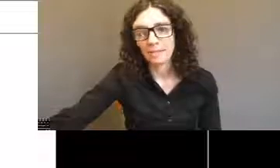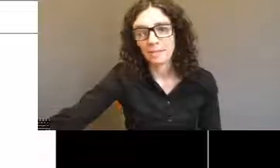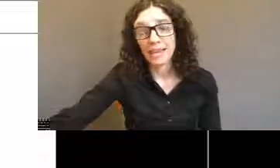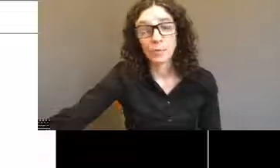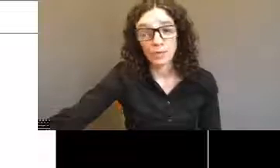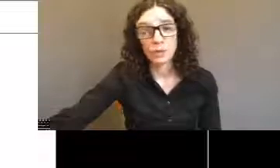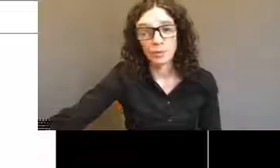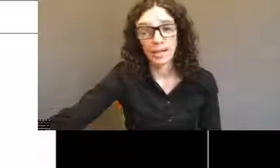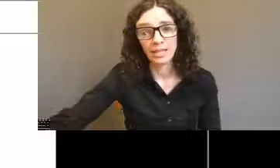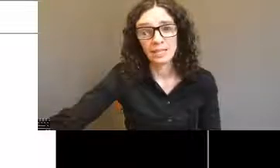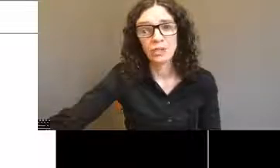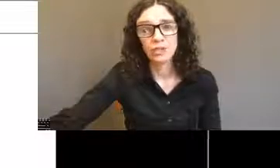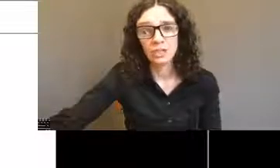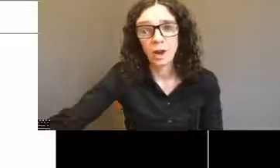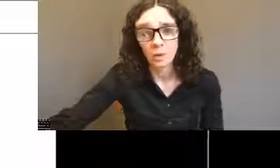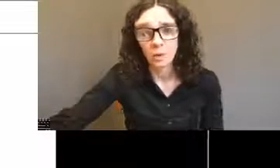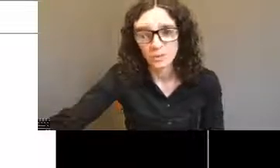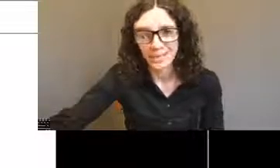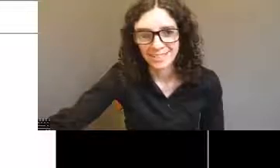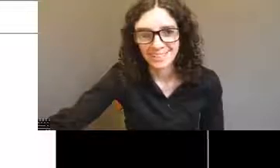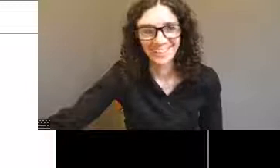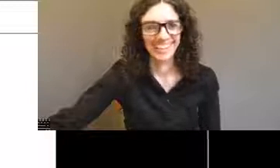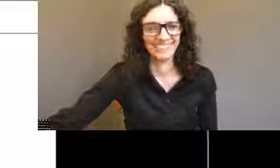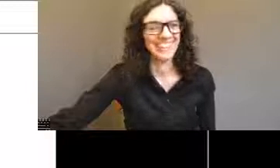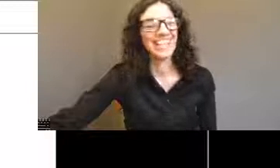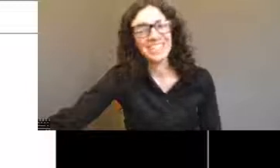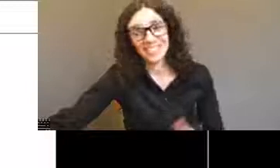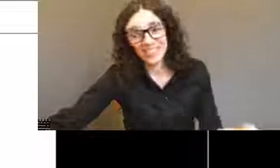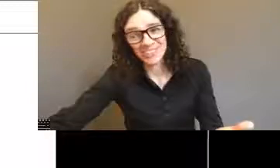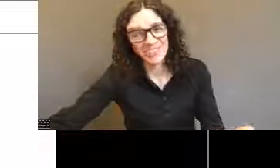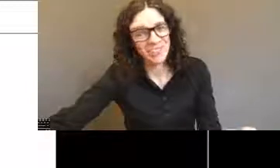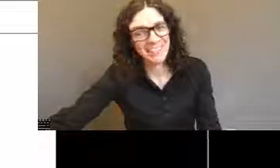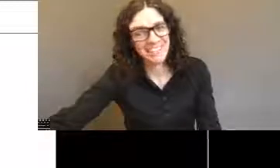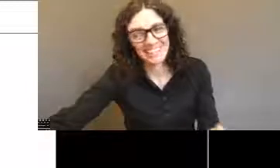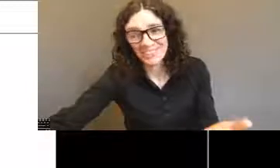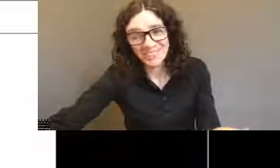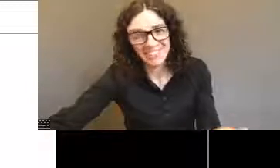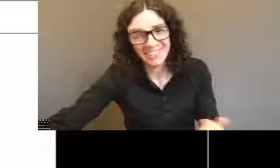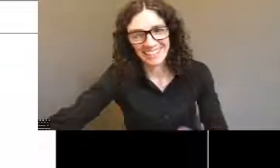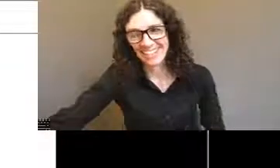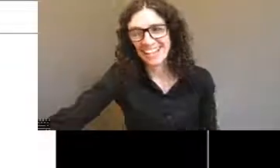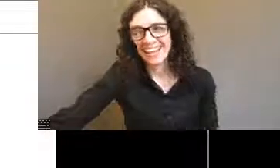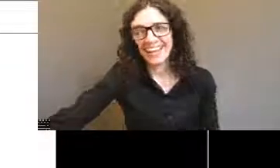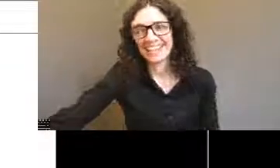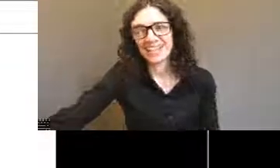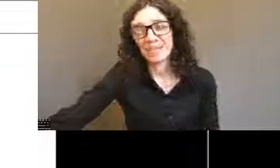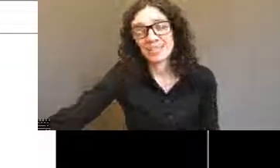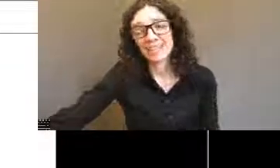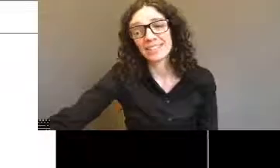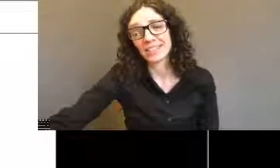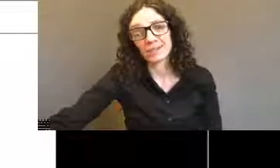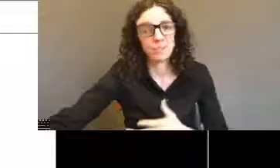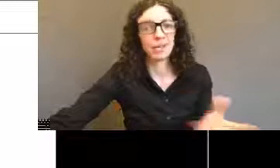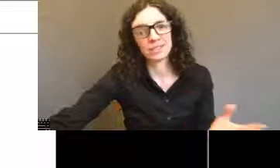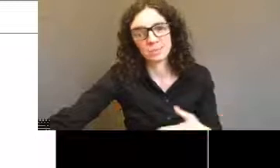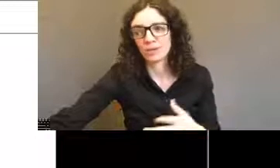play games, and when she plays, she always wins. But she's also sweet as candy. And we decided